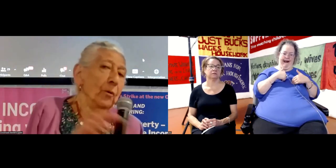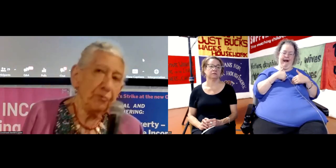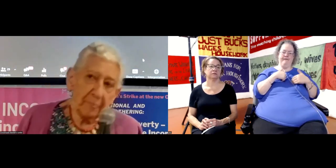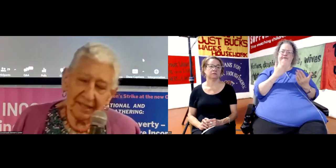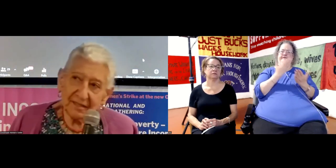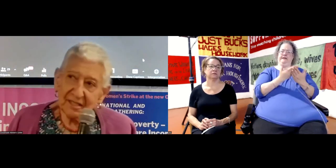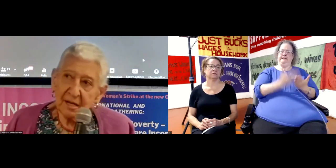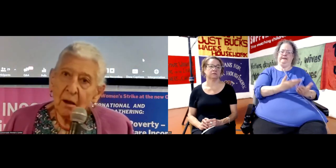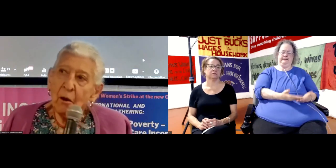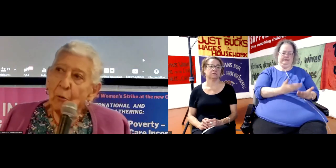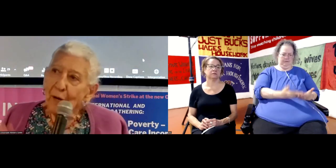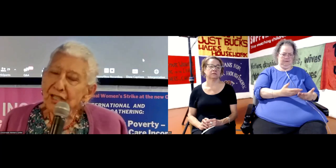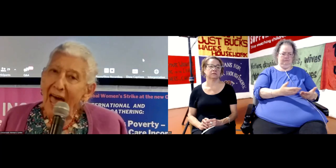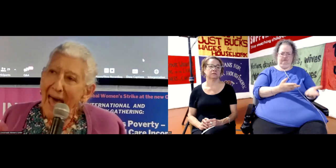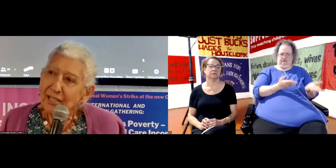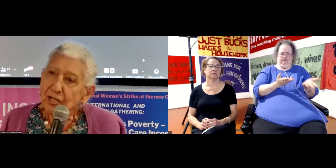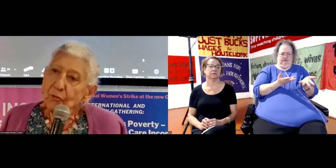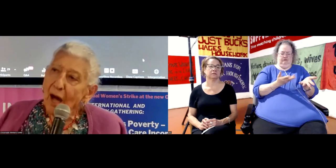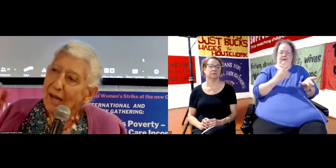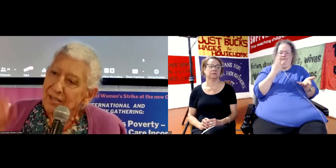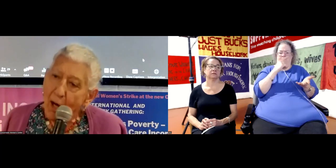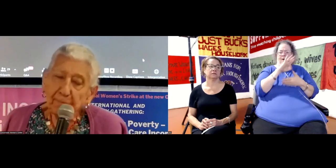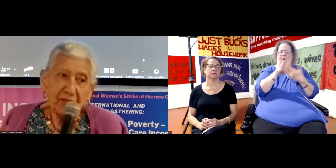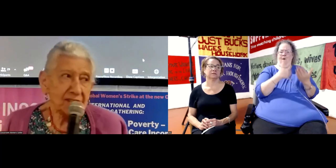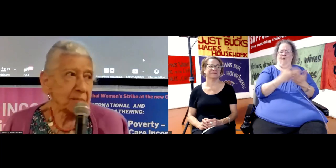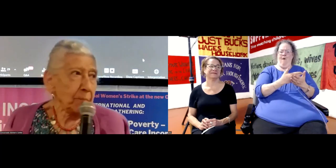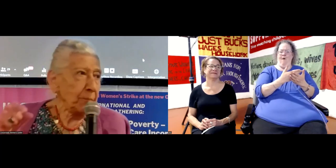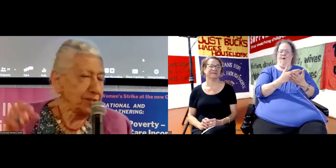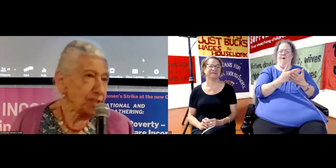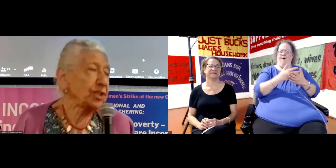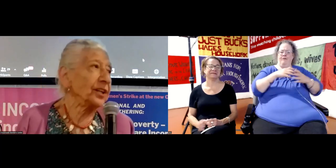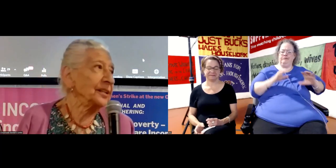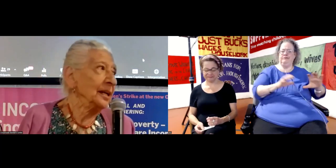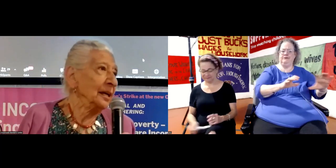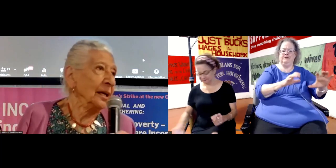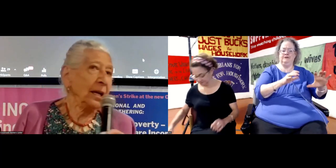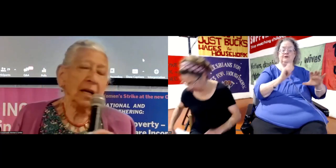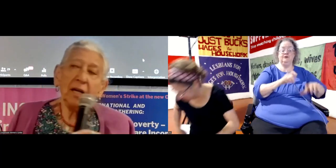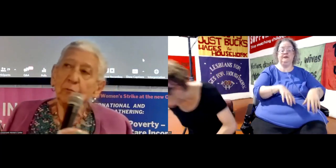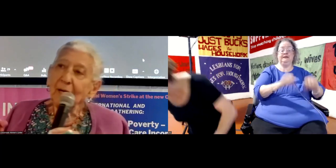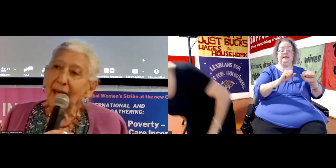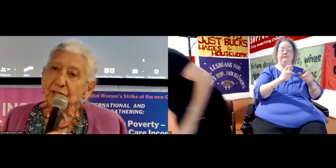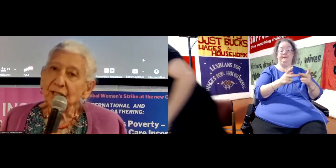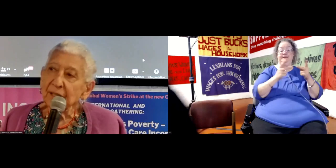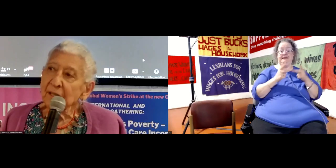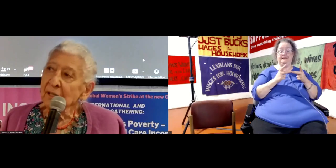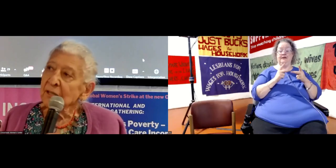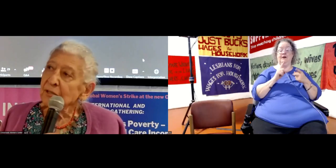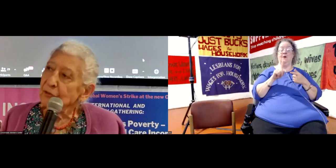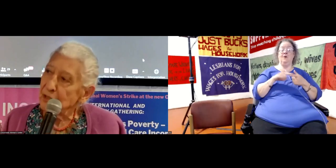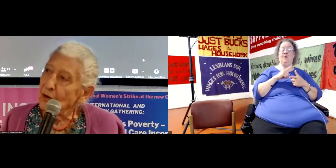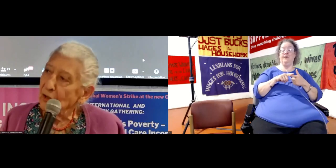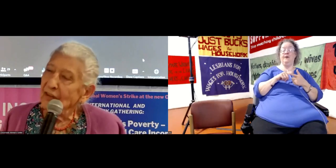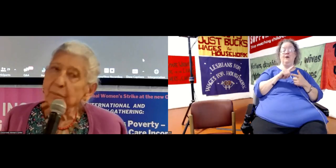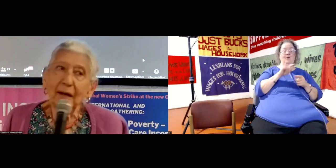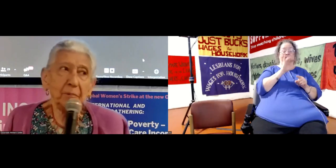all movements which had to adopt this position in relation to